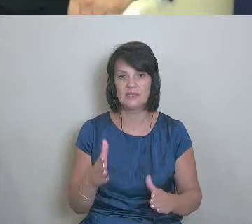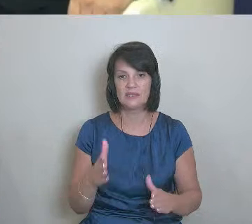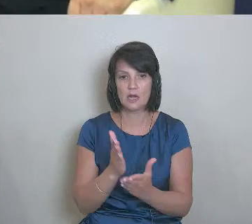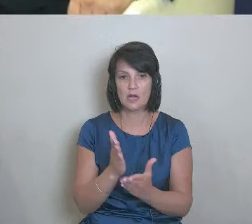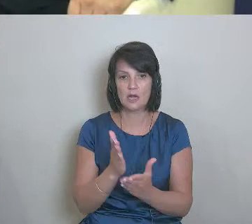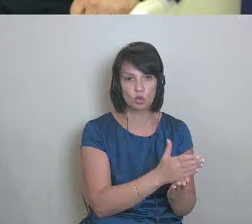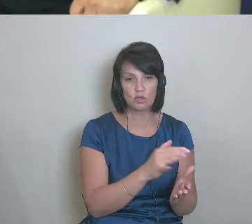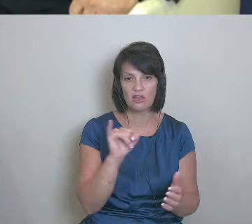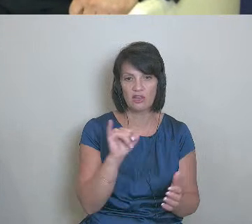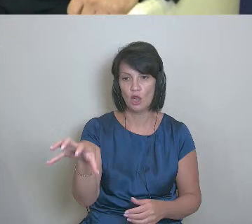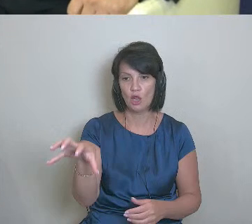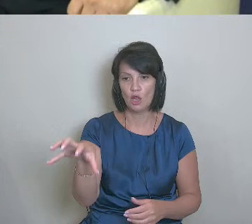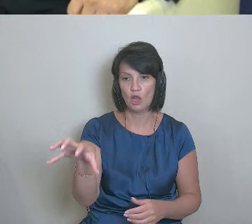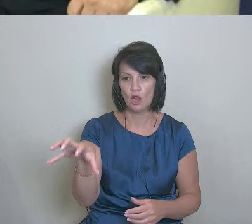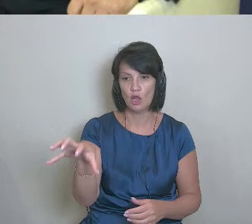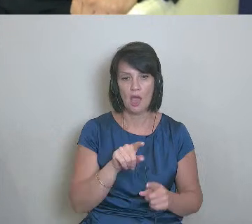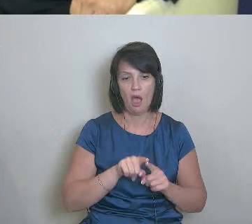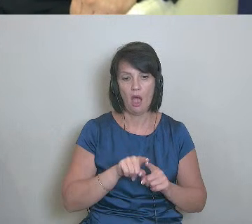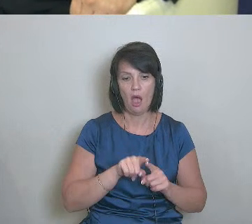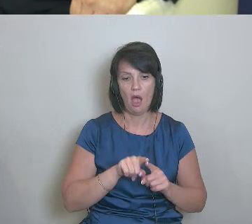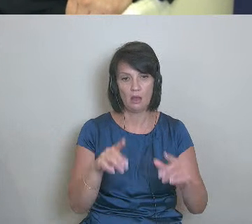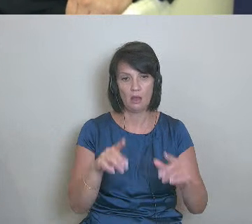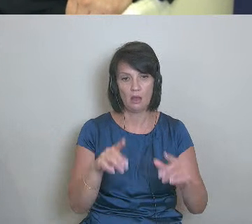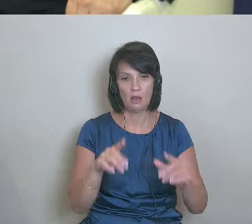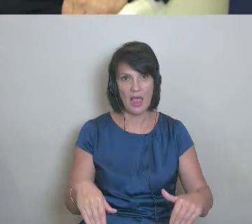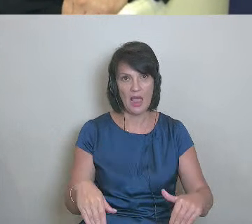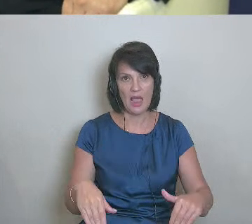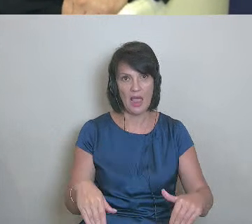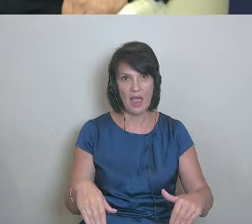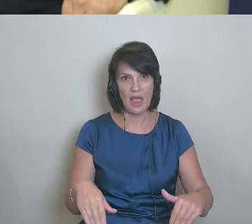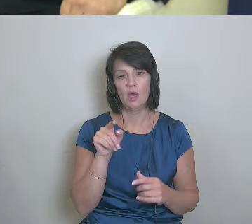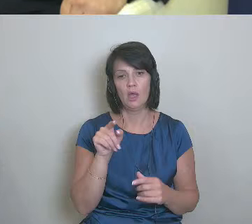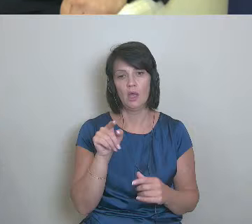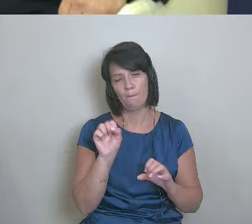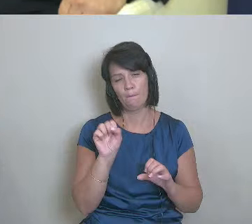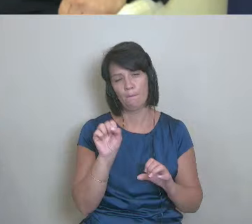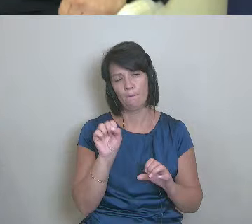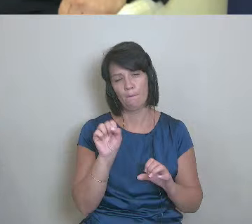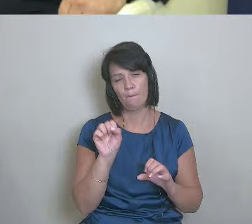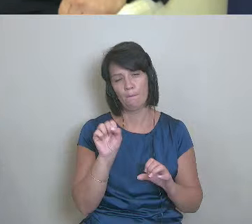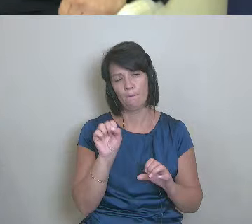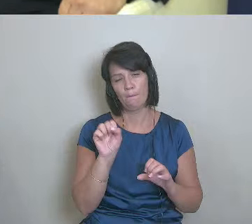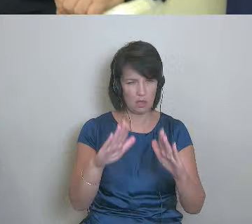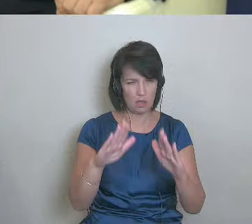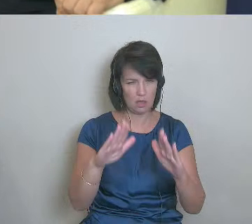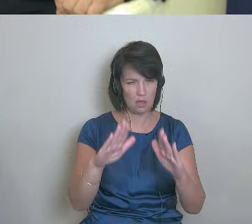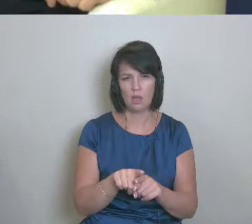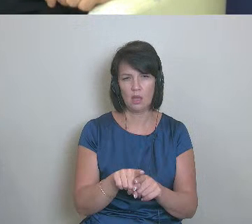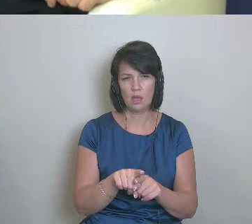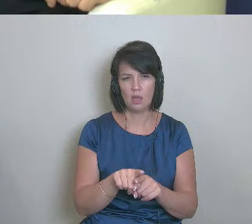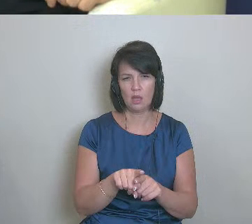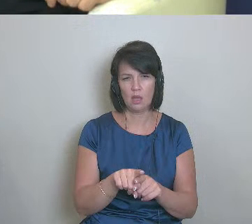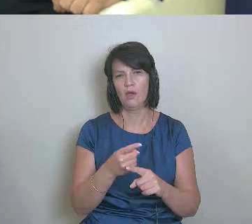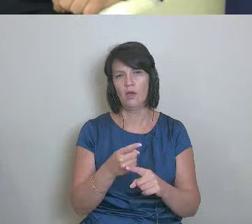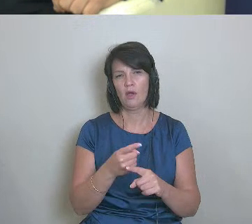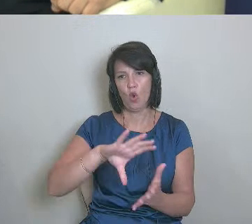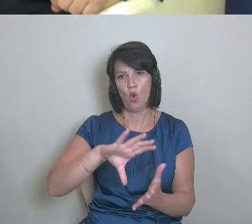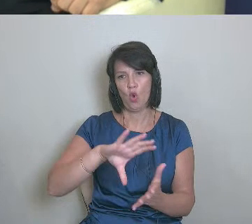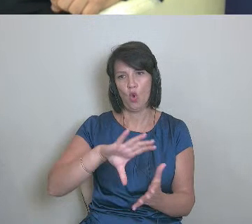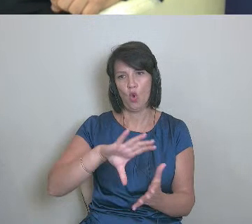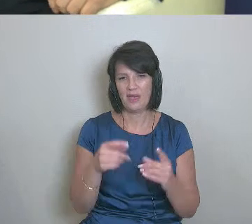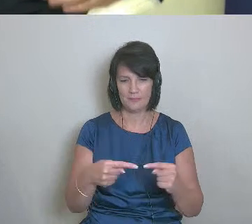they have to also inform about the places where they're going to set up the points for campaigning.